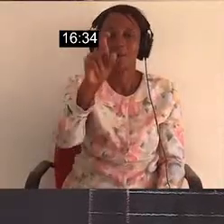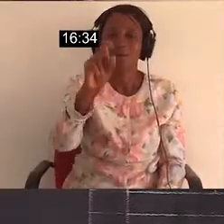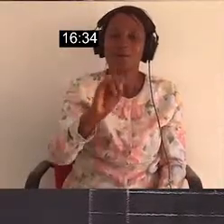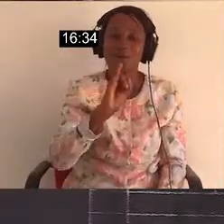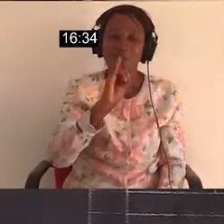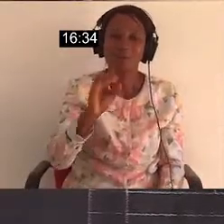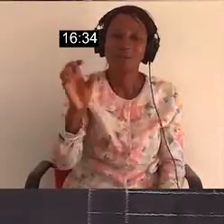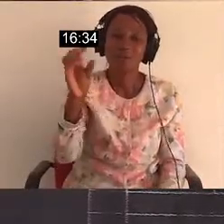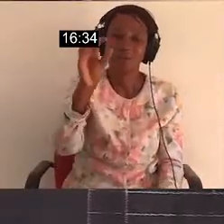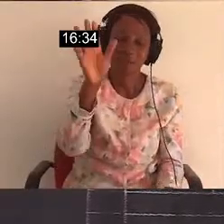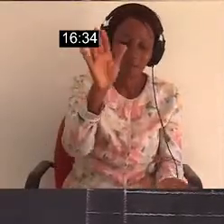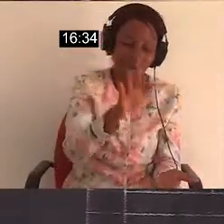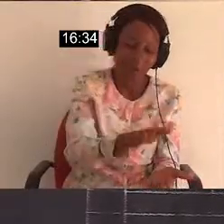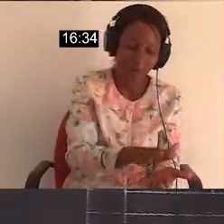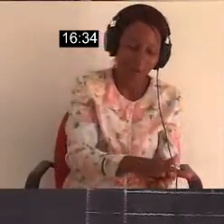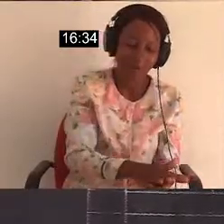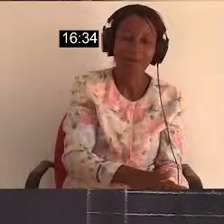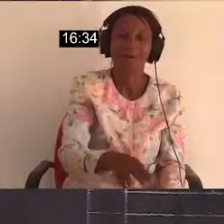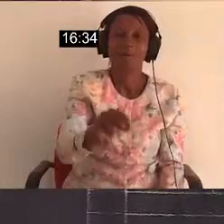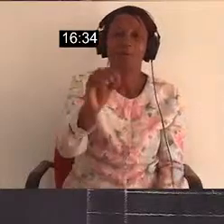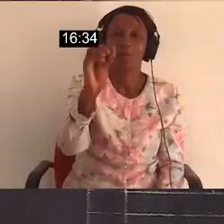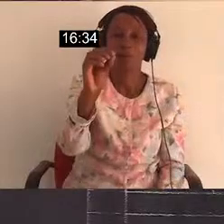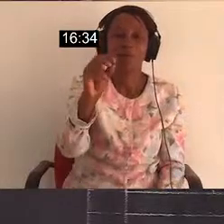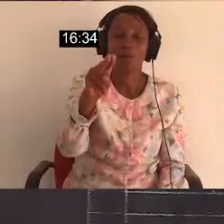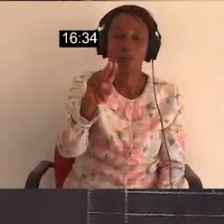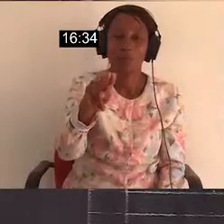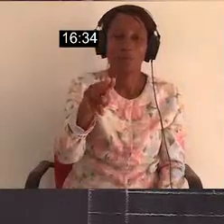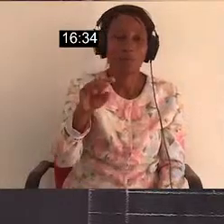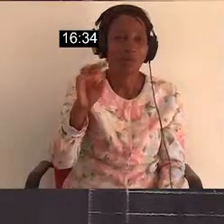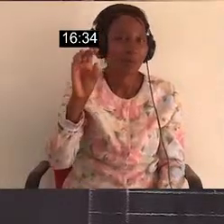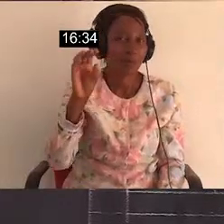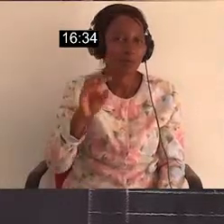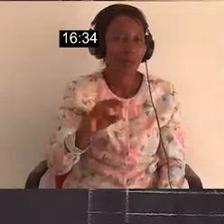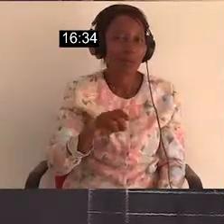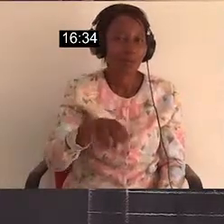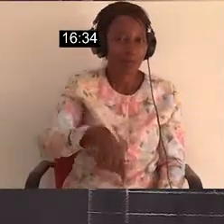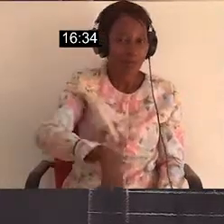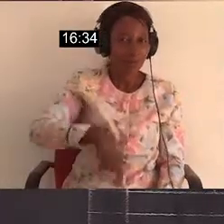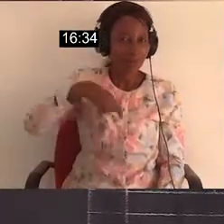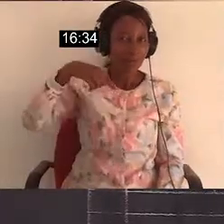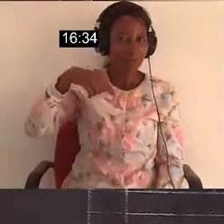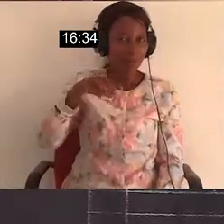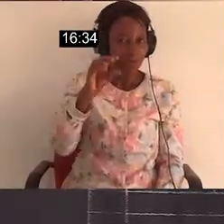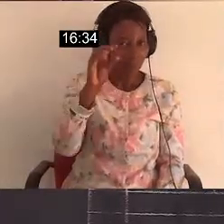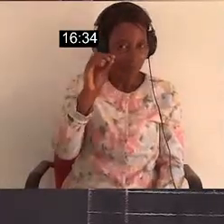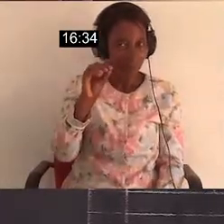The word is on. Can you hear O in the word on?